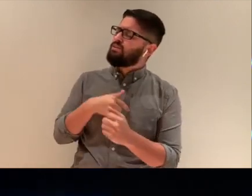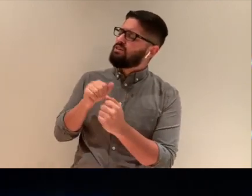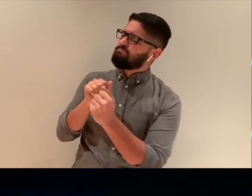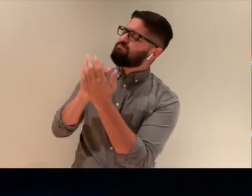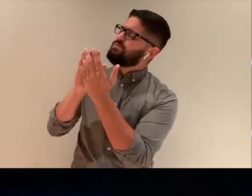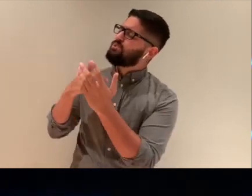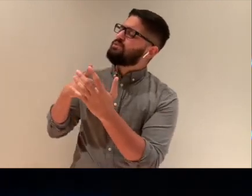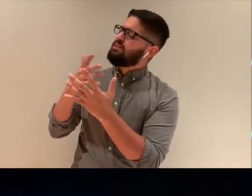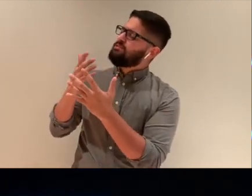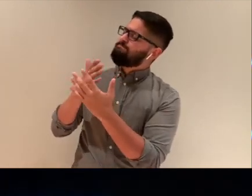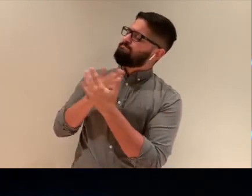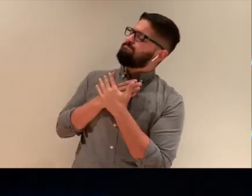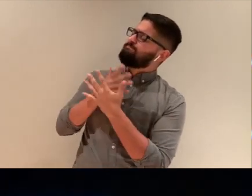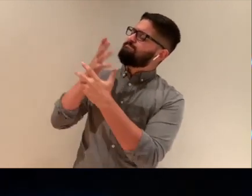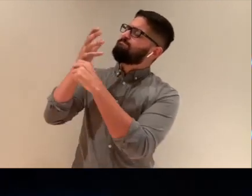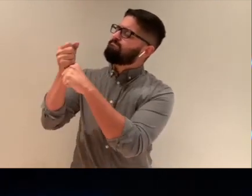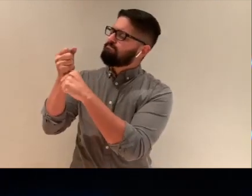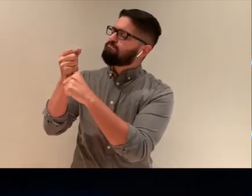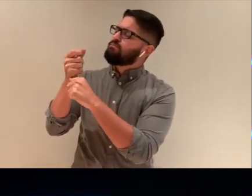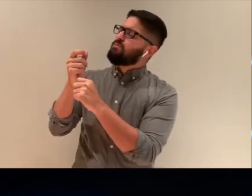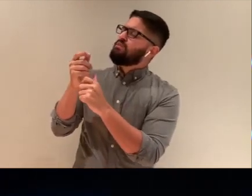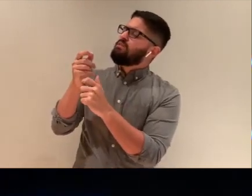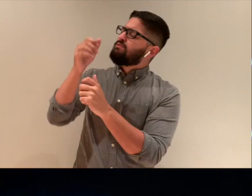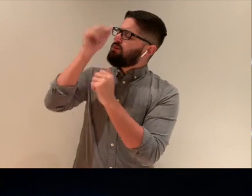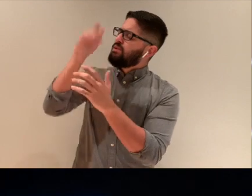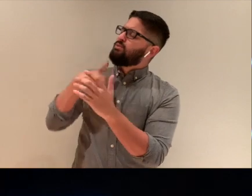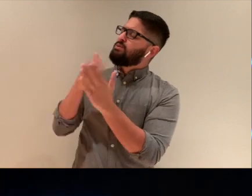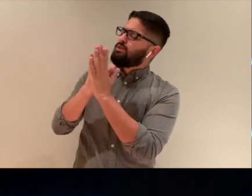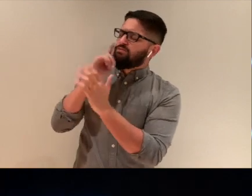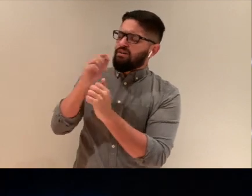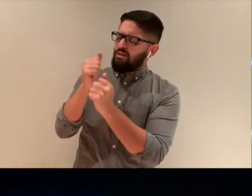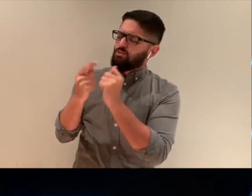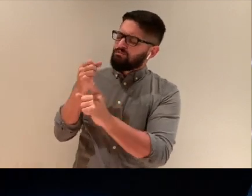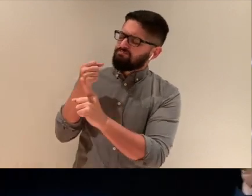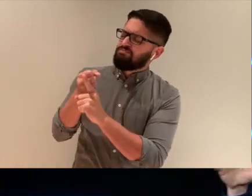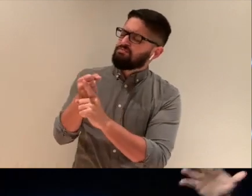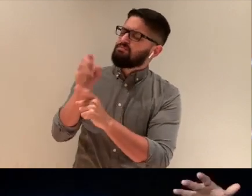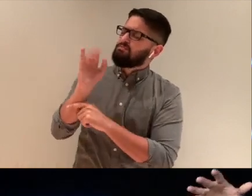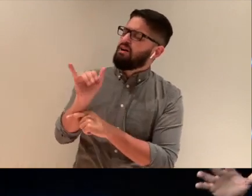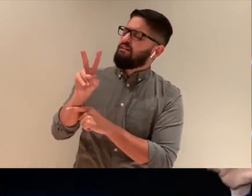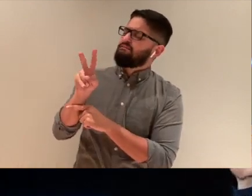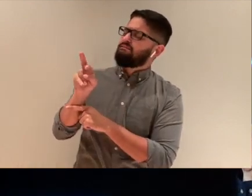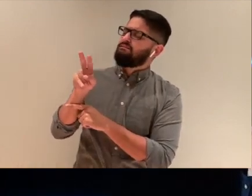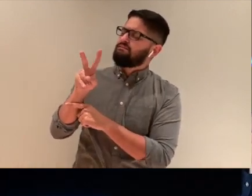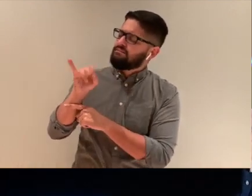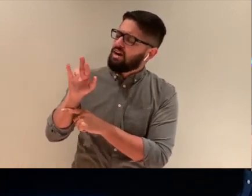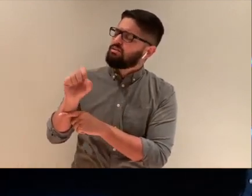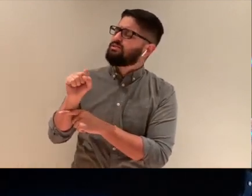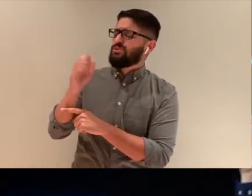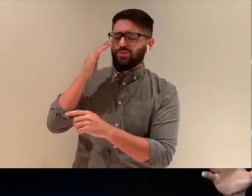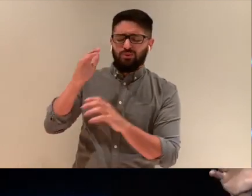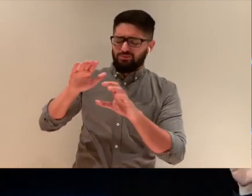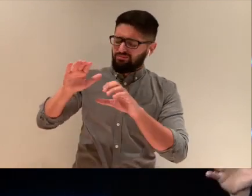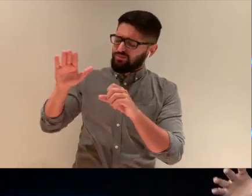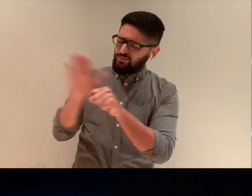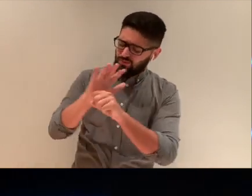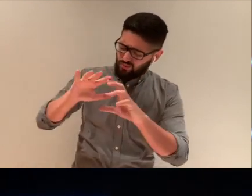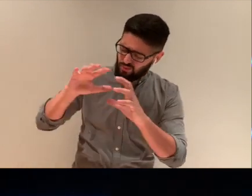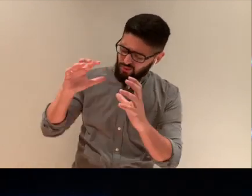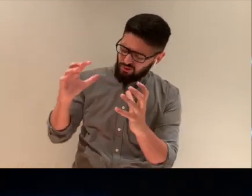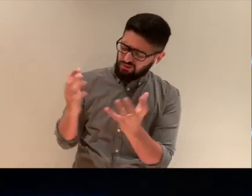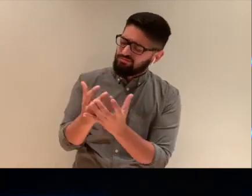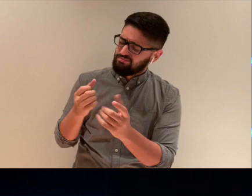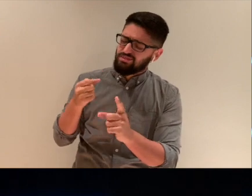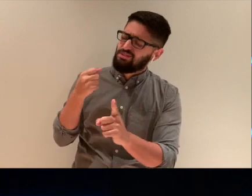to you and we can rest in you. And Father, I want to pray for everyone that's been affected by this virus. Lord, you know the entire world,